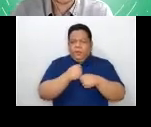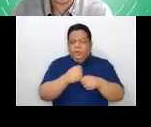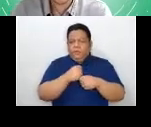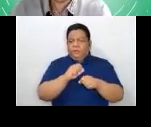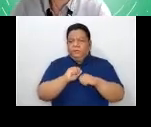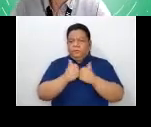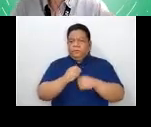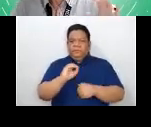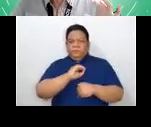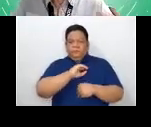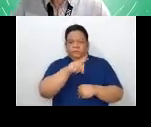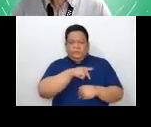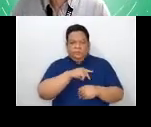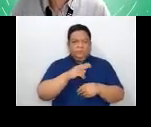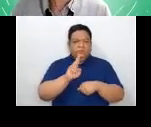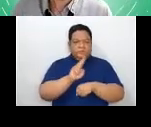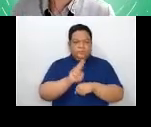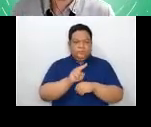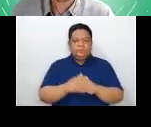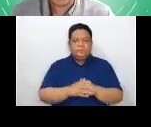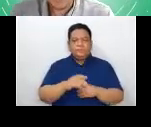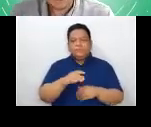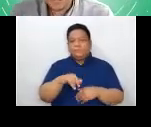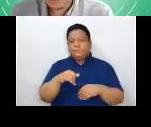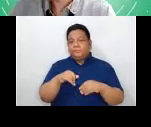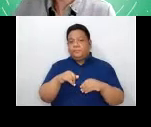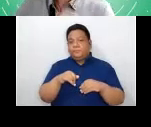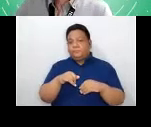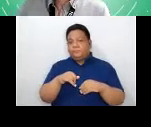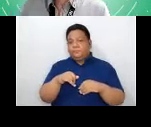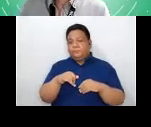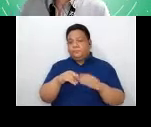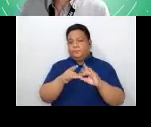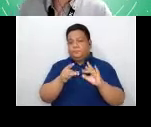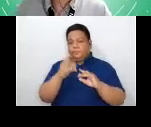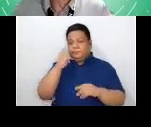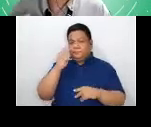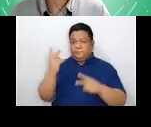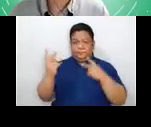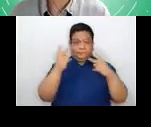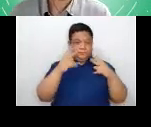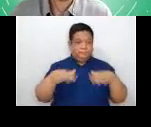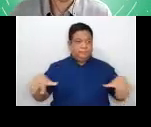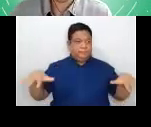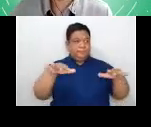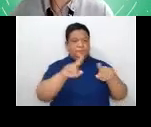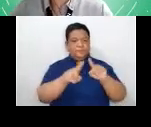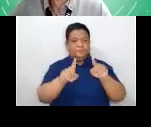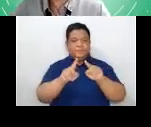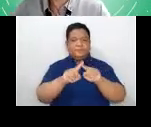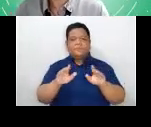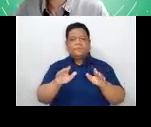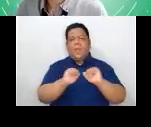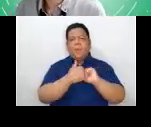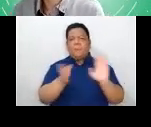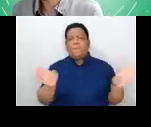personalization. So the one I like to mention here is packaging. So when you look around you, right, you have so many different kinds of packaging. These are the